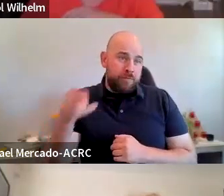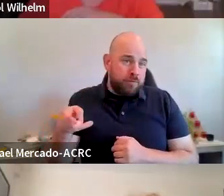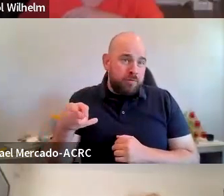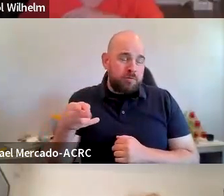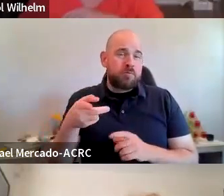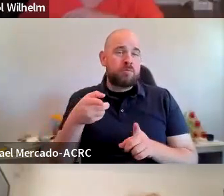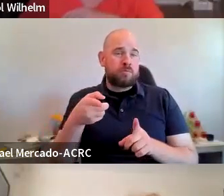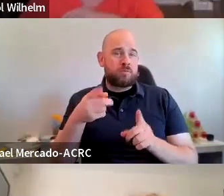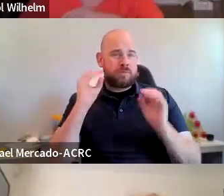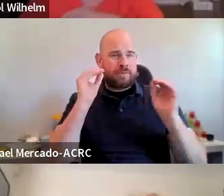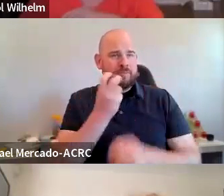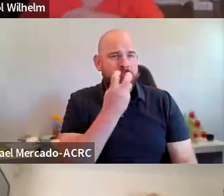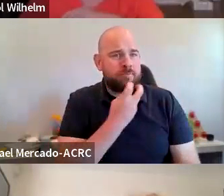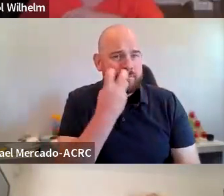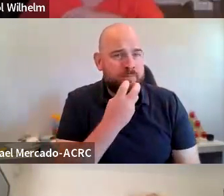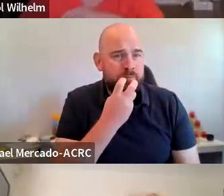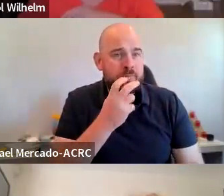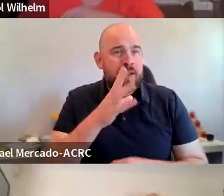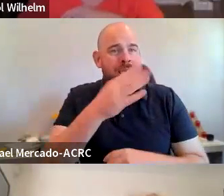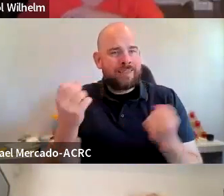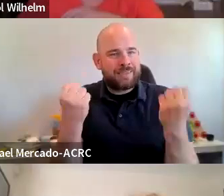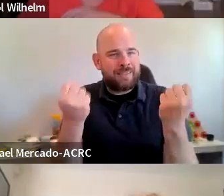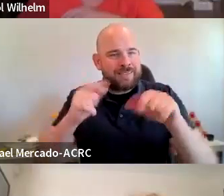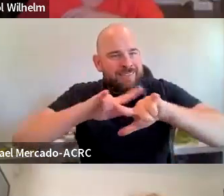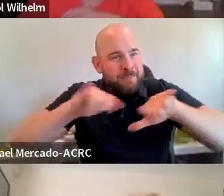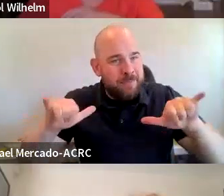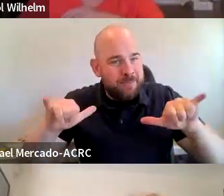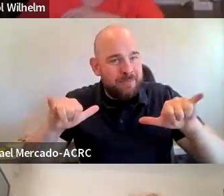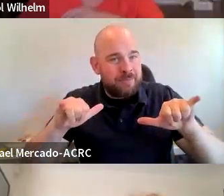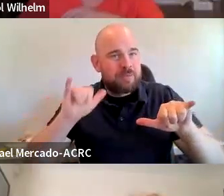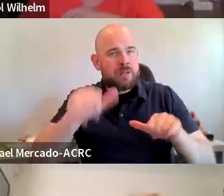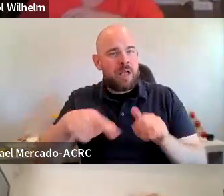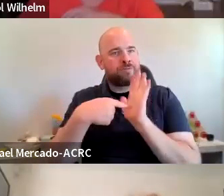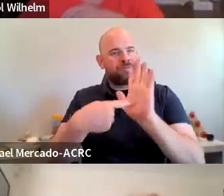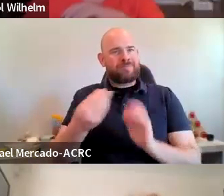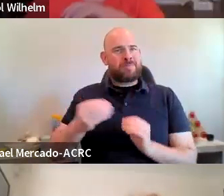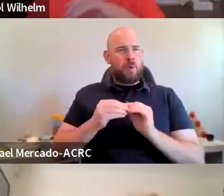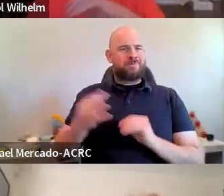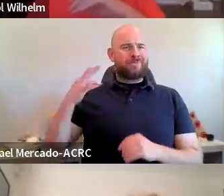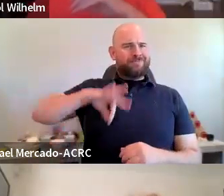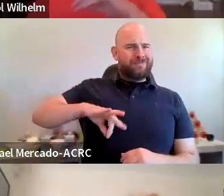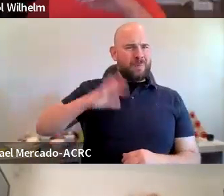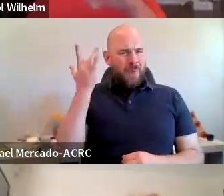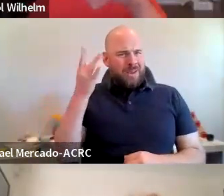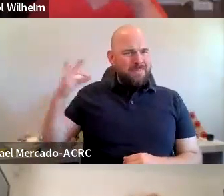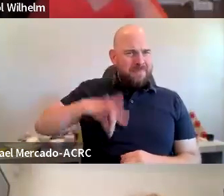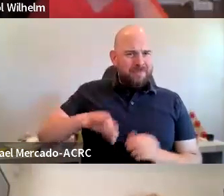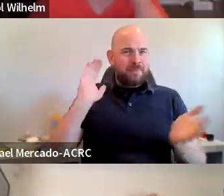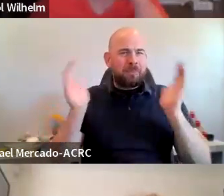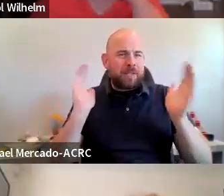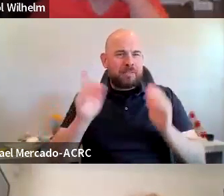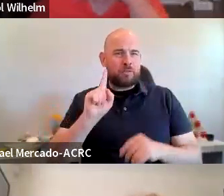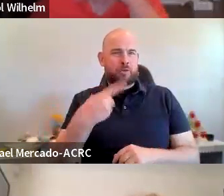So that will explain if there's a child that is deaf or hard of hearing, if they go through speech